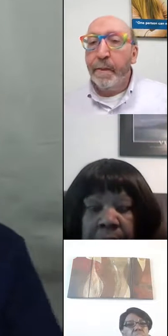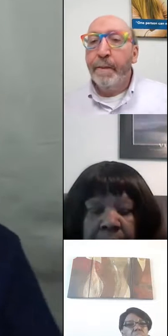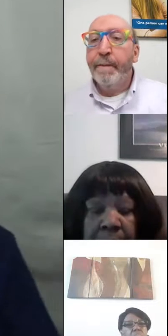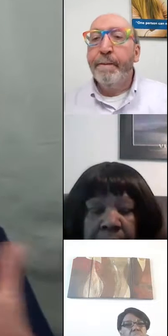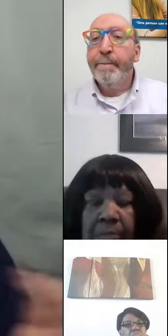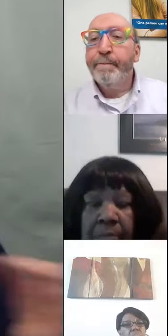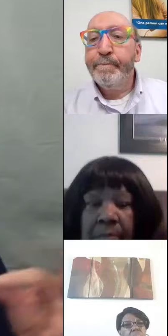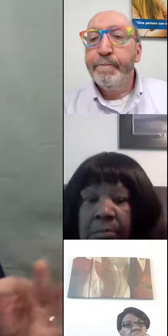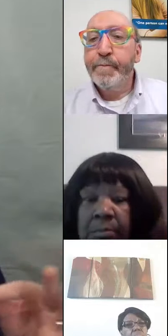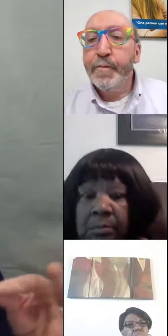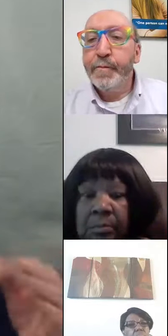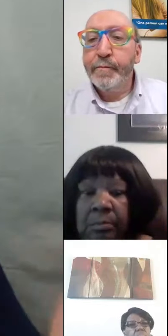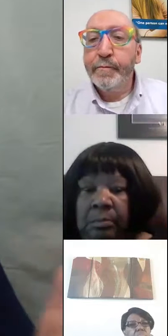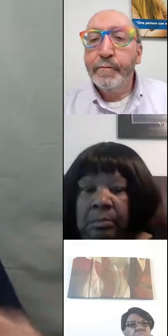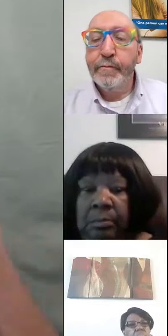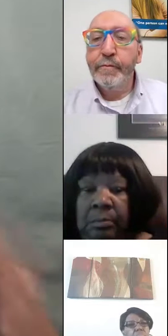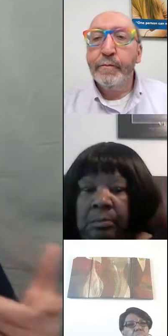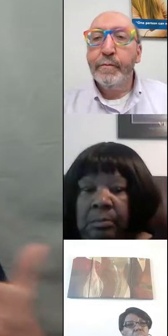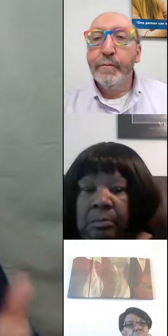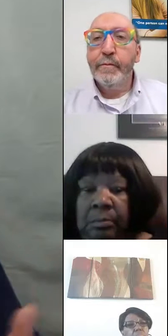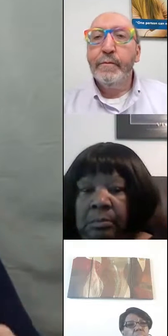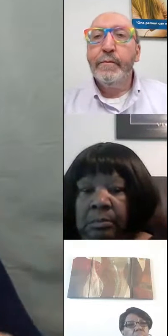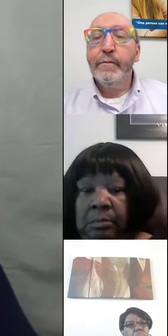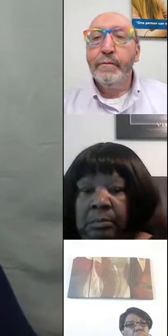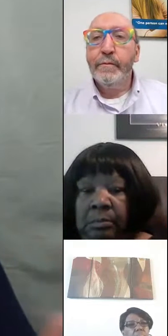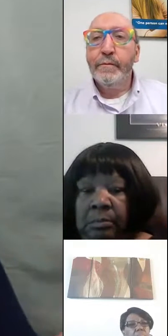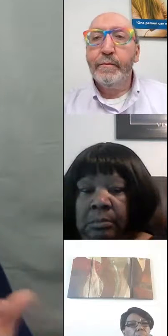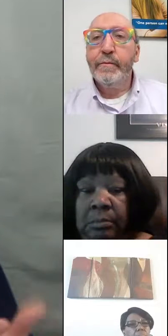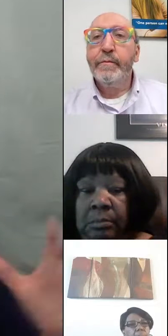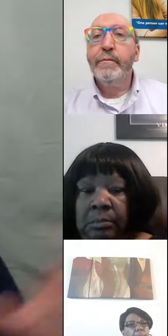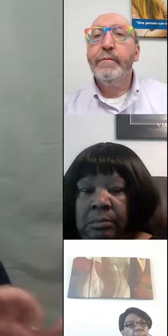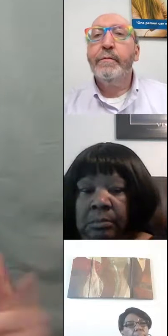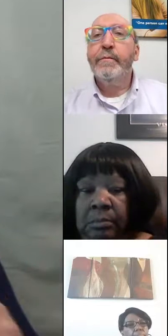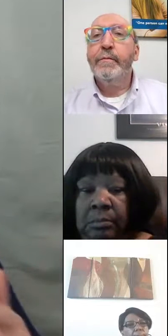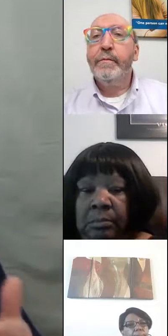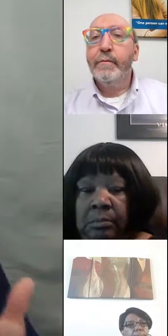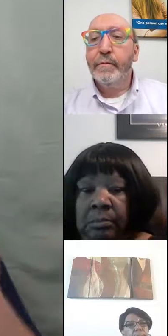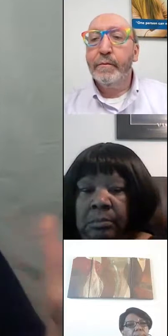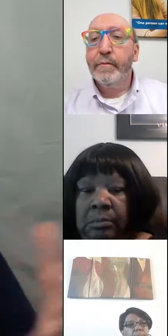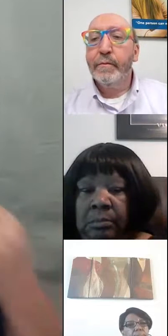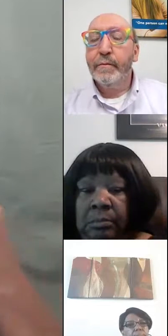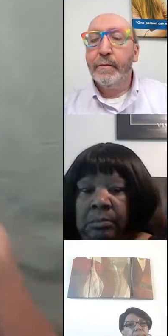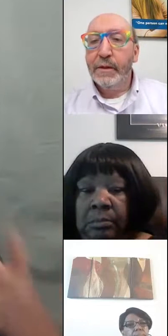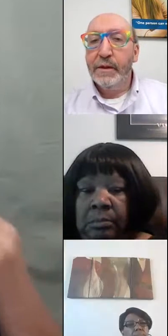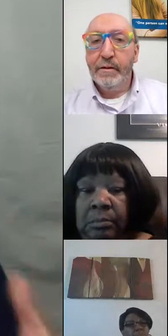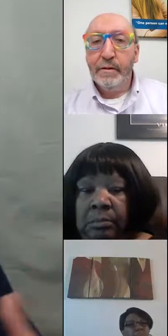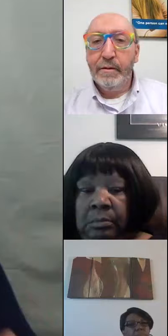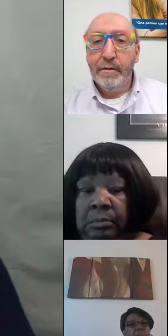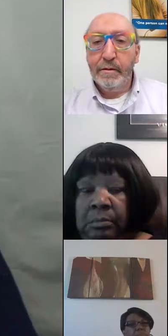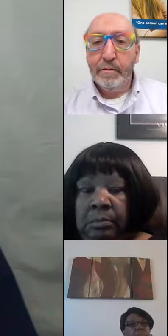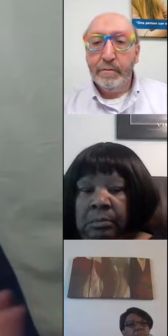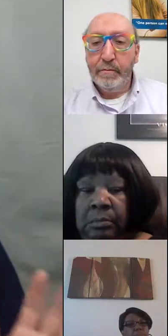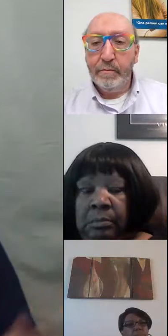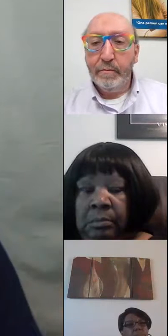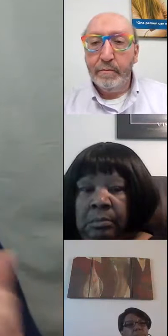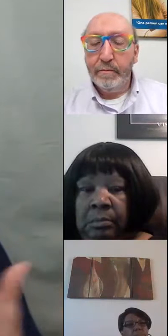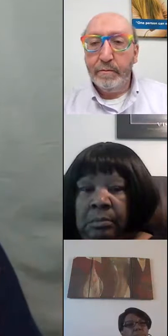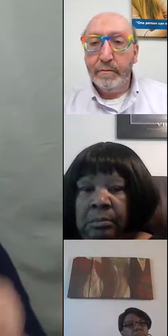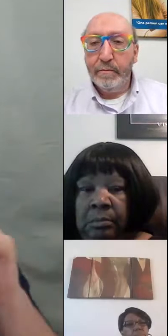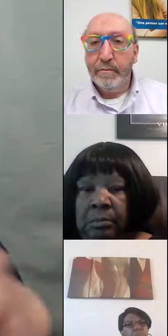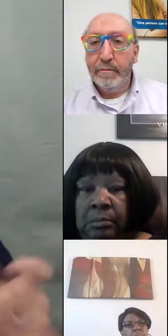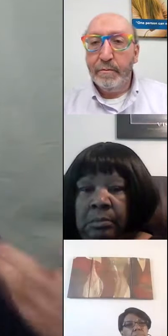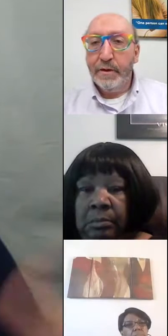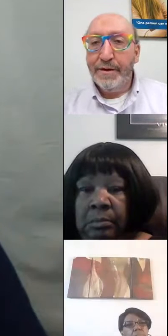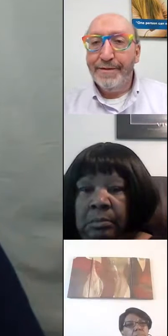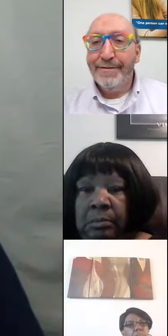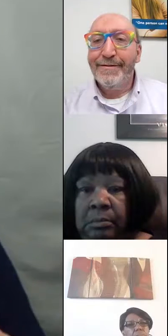want to say that that was very well done and it was very informative. And actually, all my questions were answered during